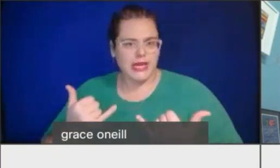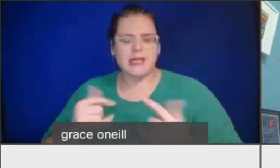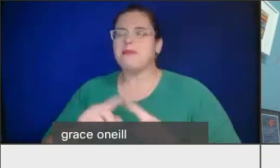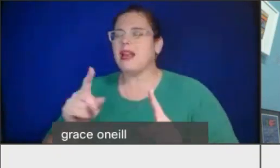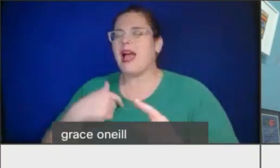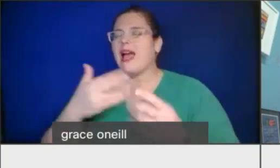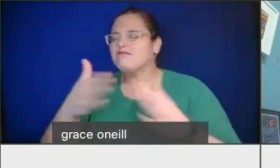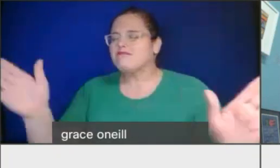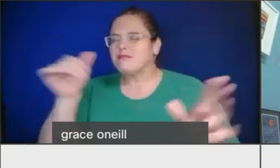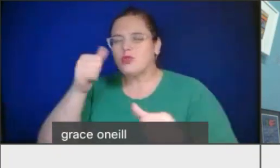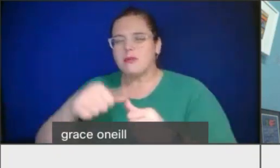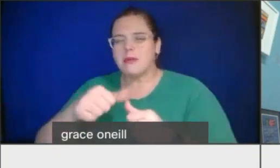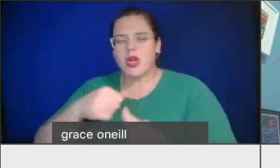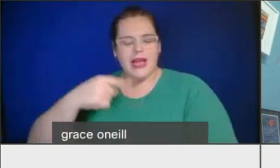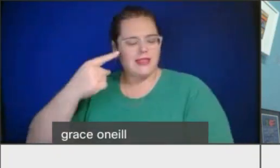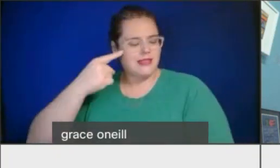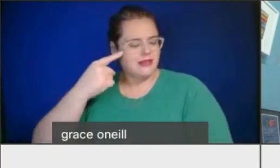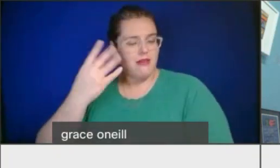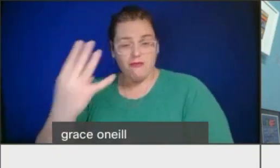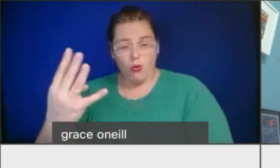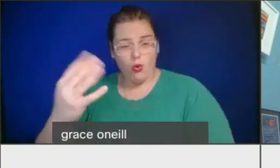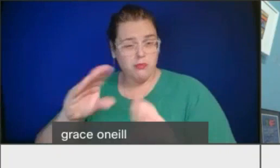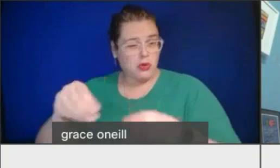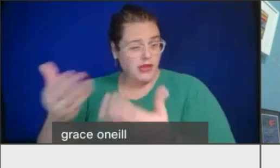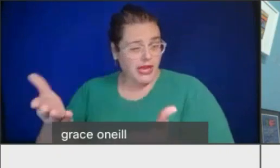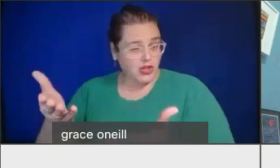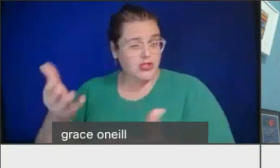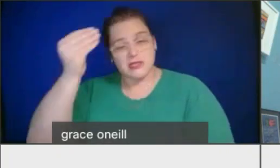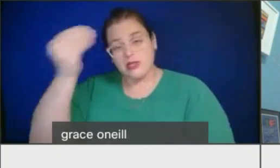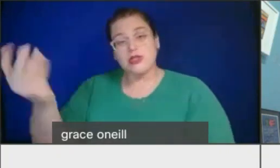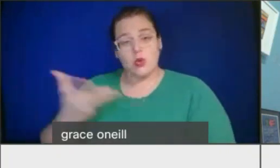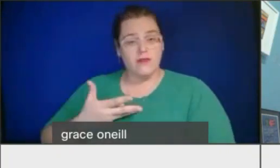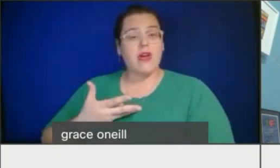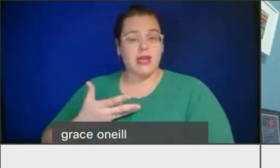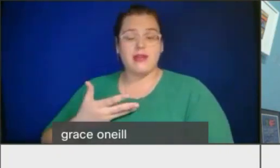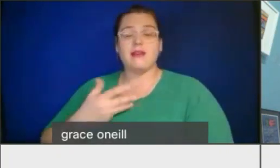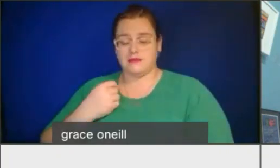specifically about 4 providers who had notified us of pausing their in-person services.